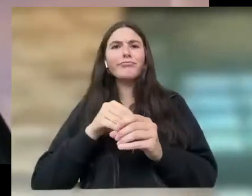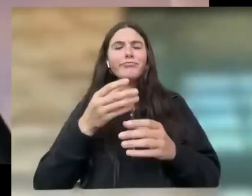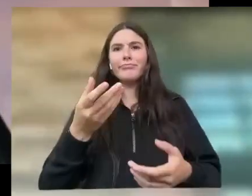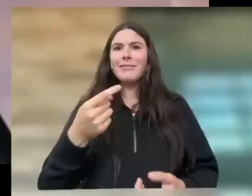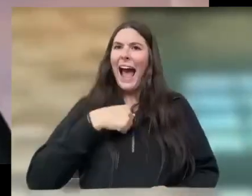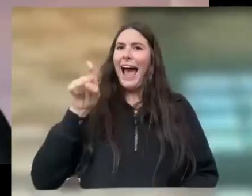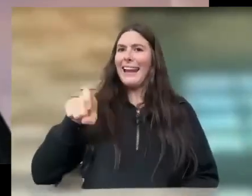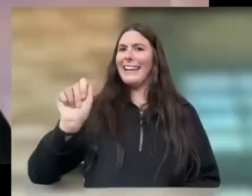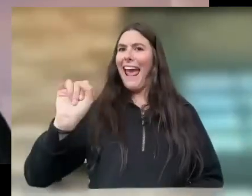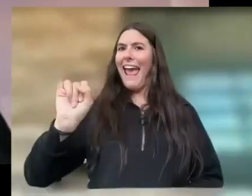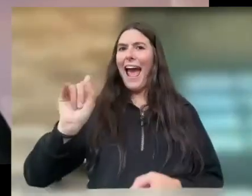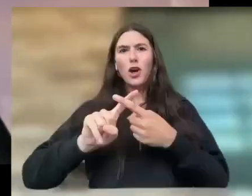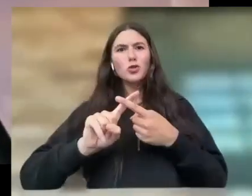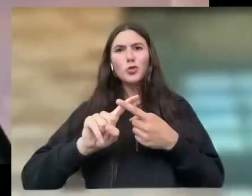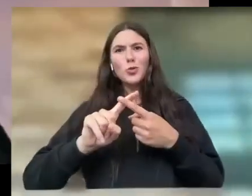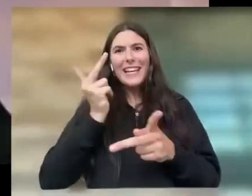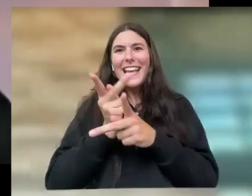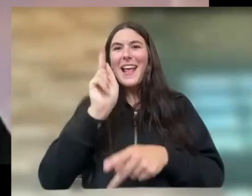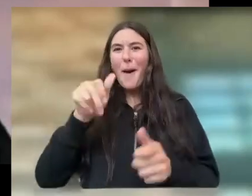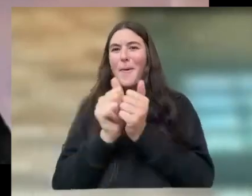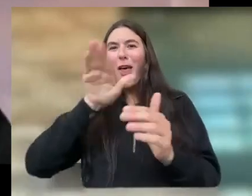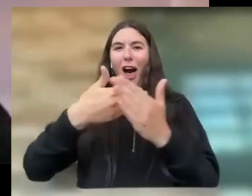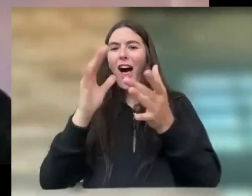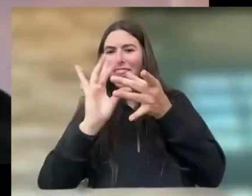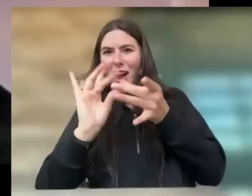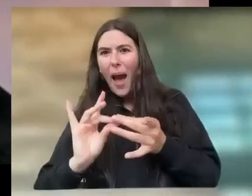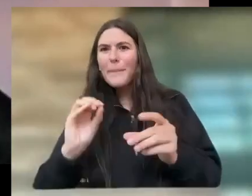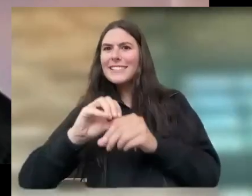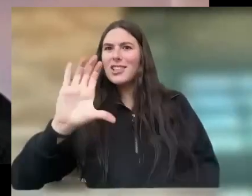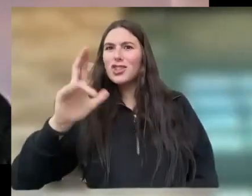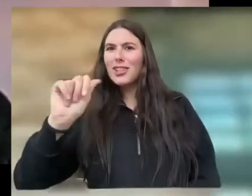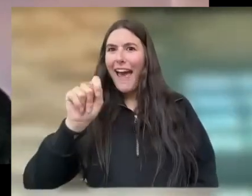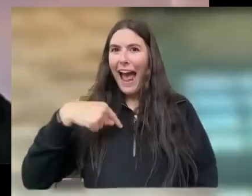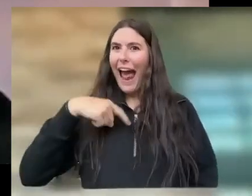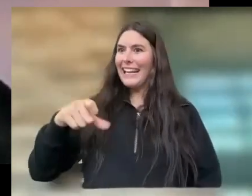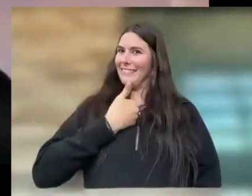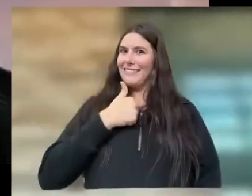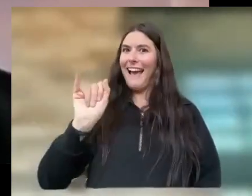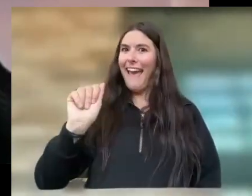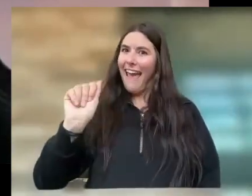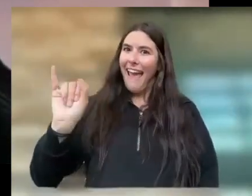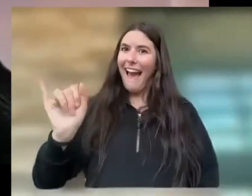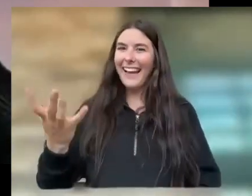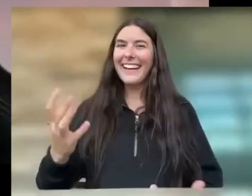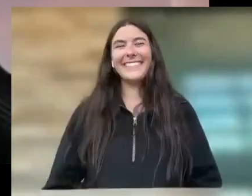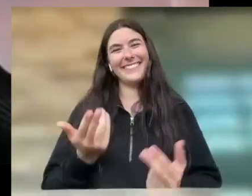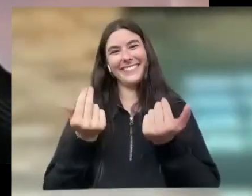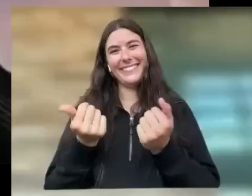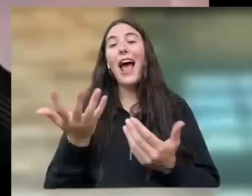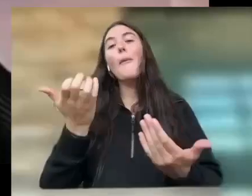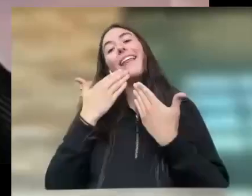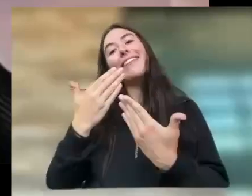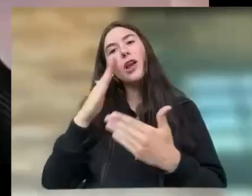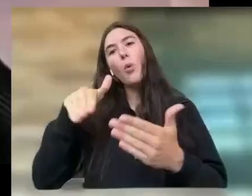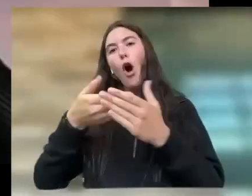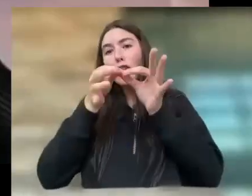AI to keep up with all the comments in the chat, all the questions in the Q&A box. And I want to thank our amazing interpreters.